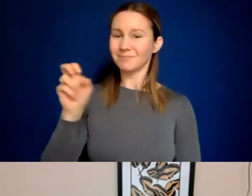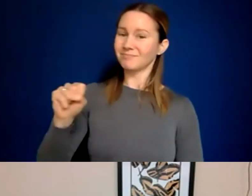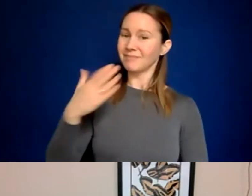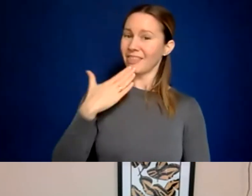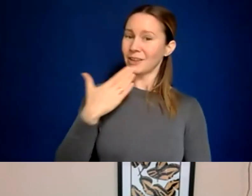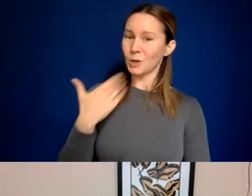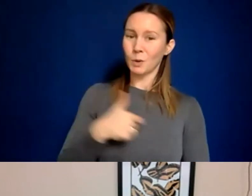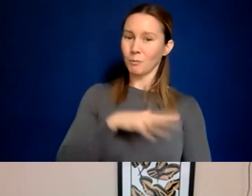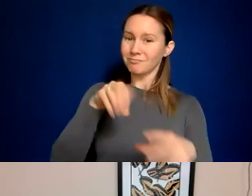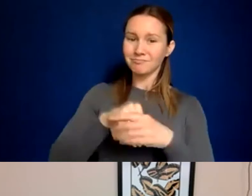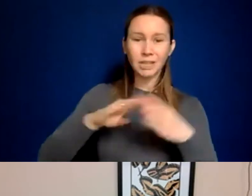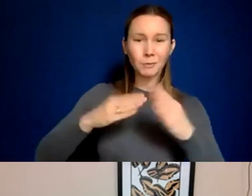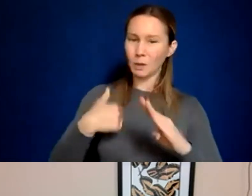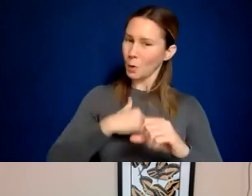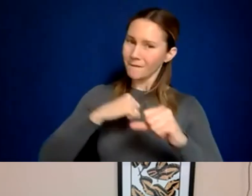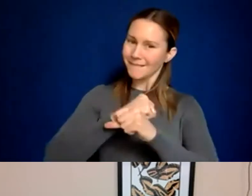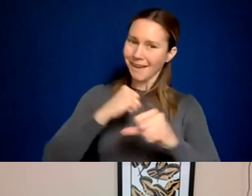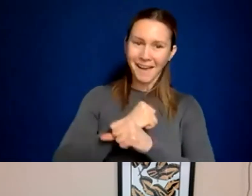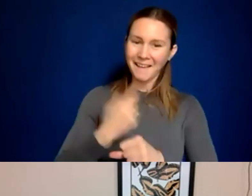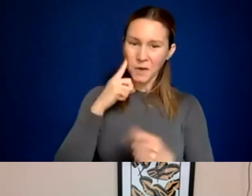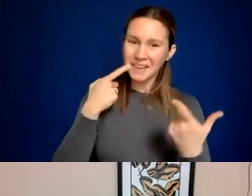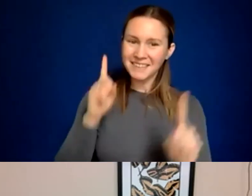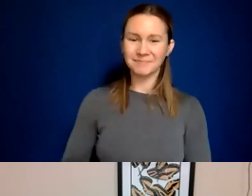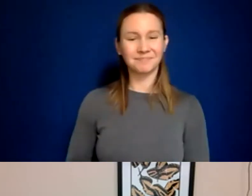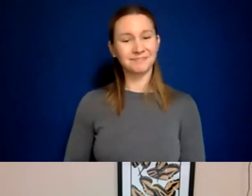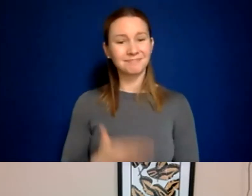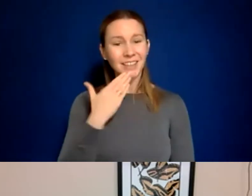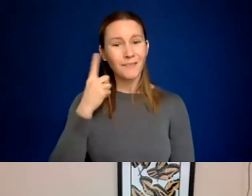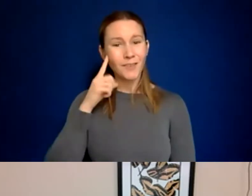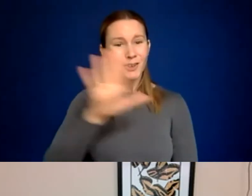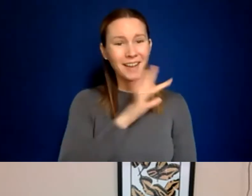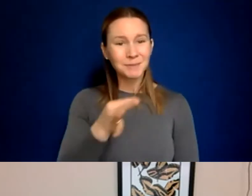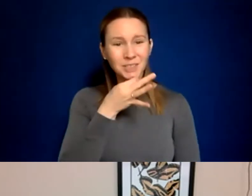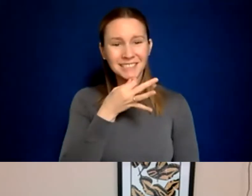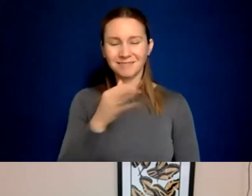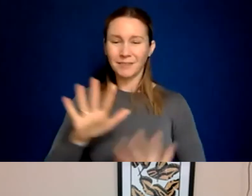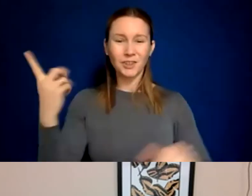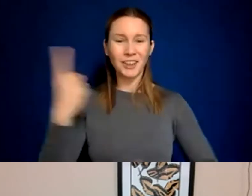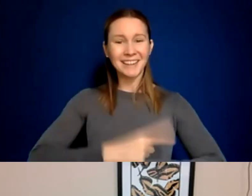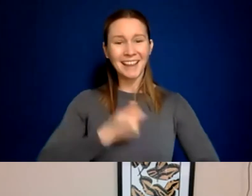of you the all. community, fighting the good fight. Thanks for your expertise. Have a great day, everyone.